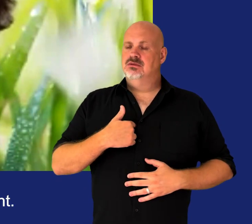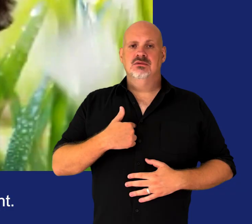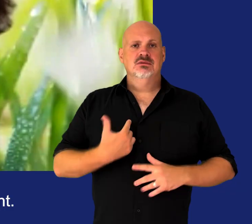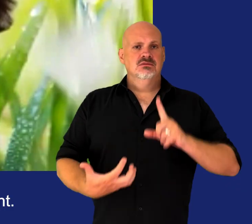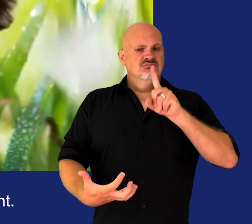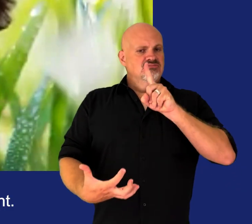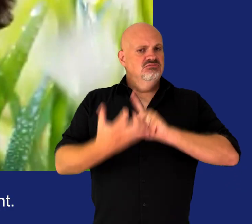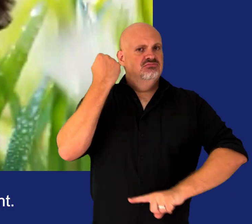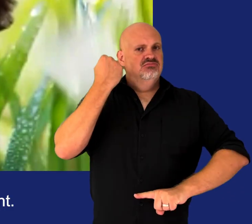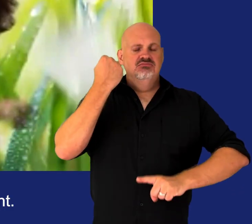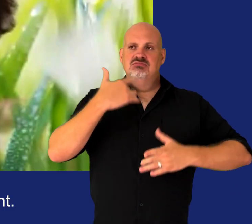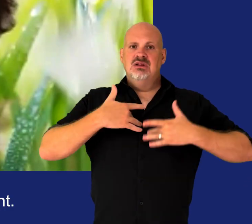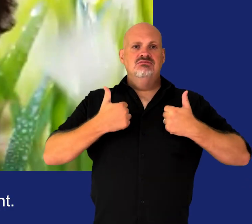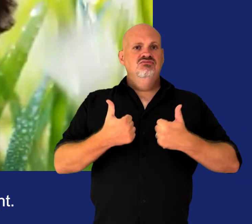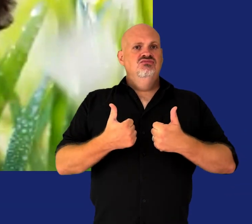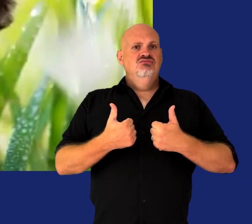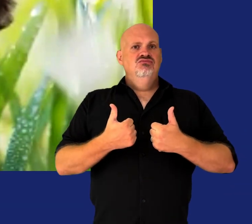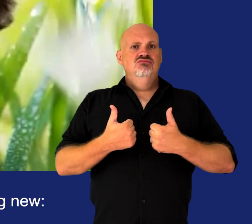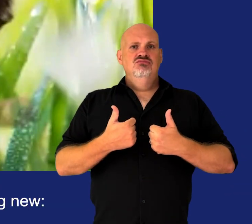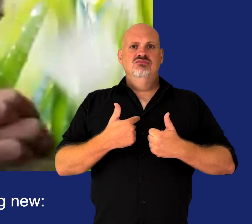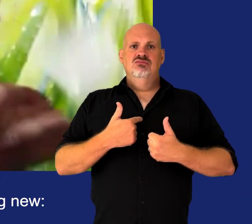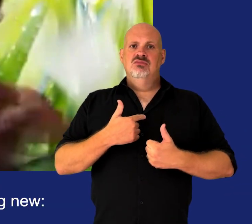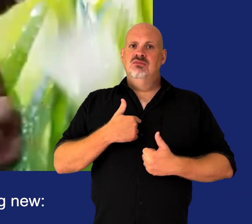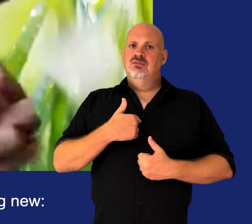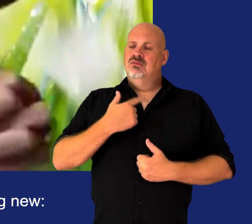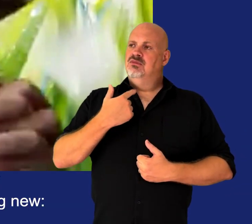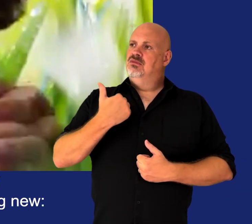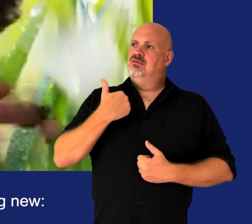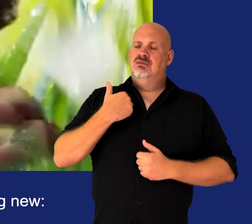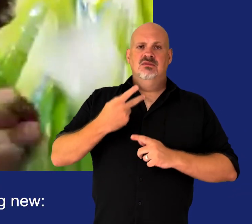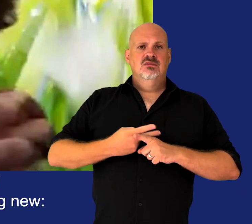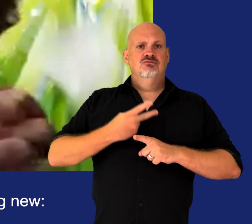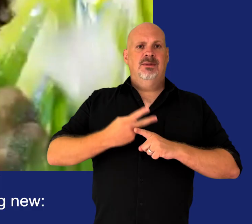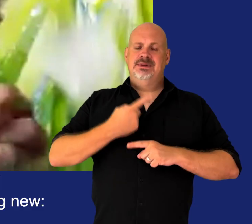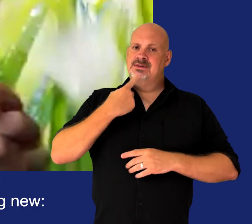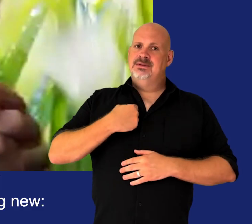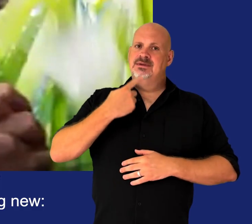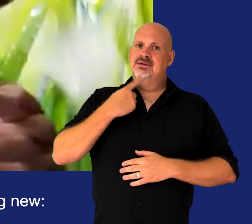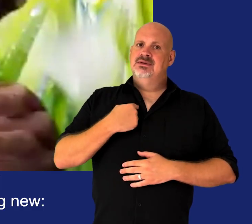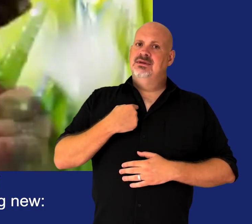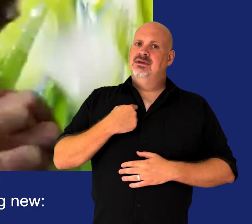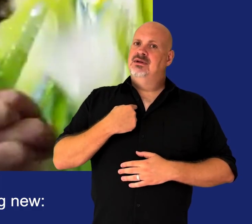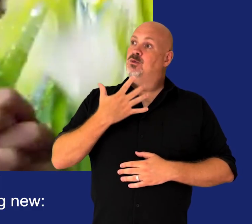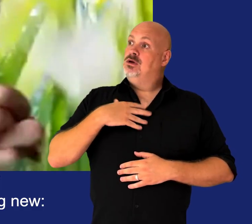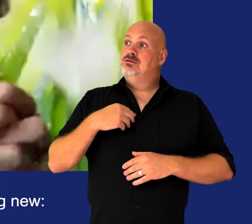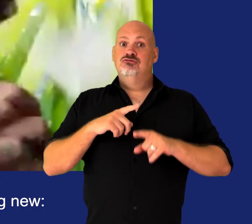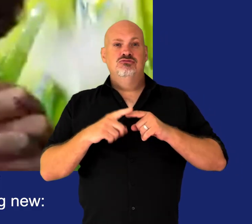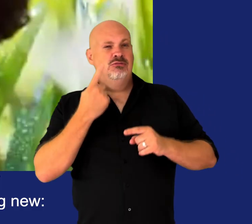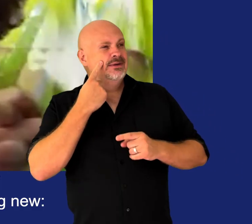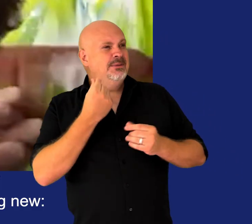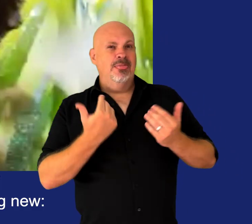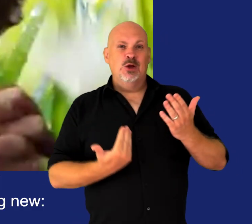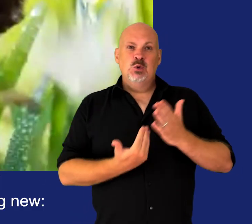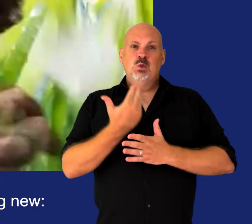real sense of accomplishment. I found myself now saying to myself repeatedly when I fancy trying